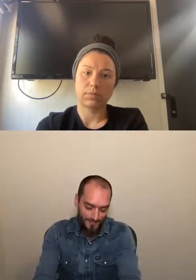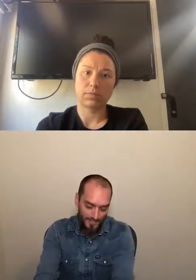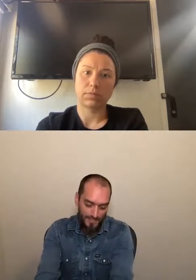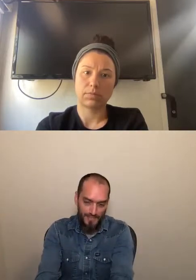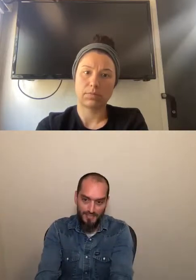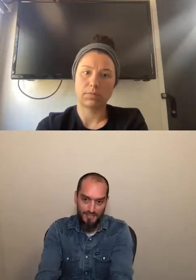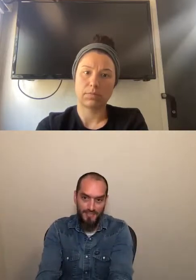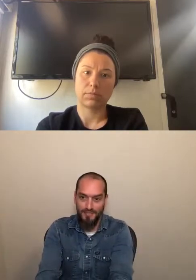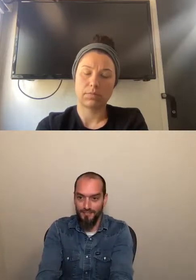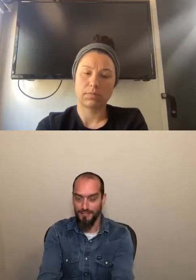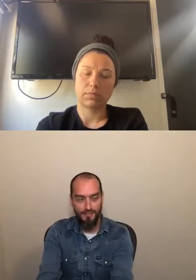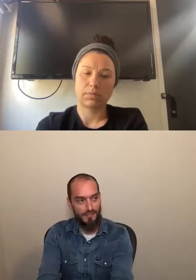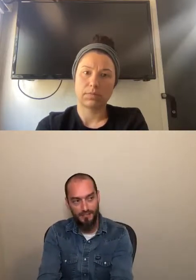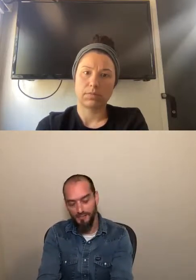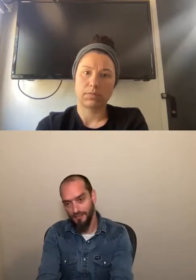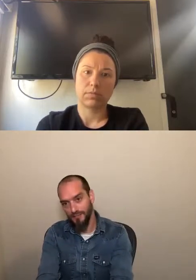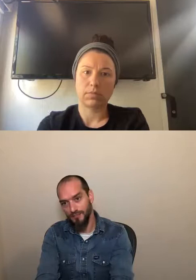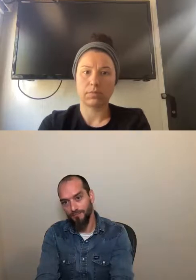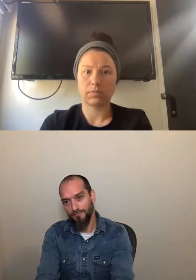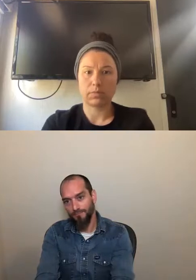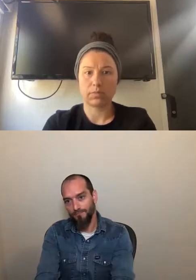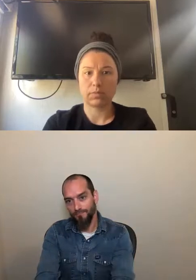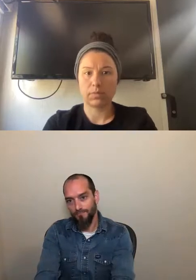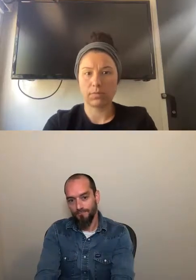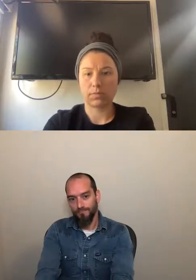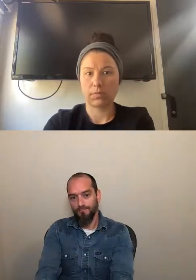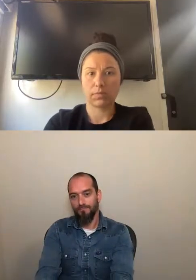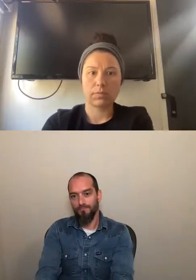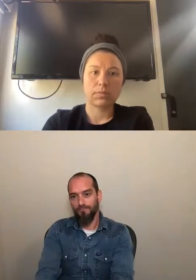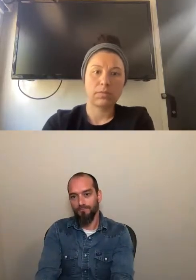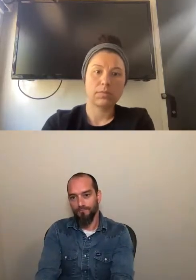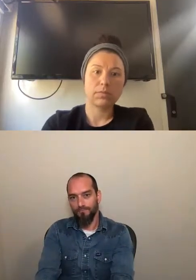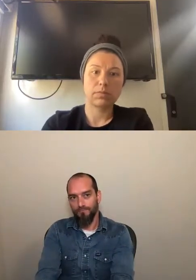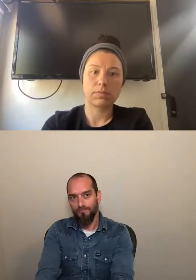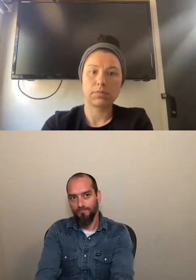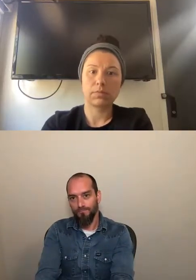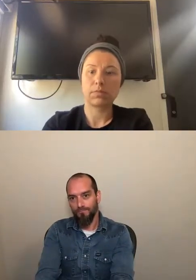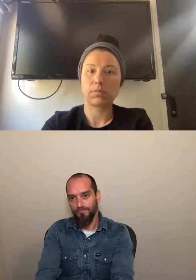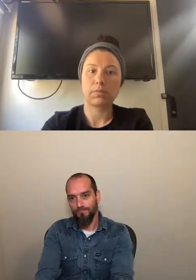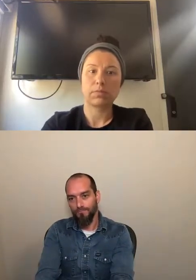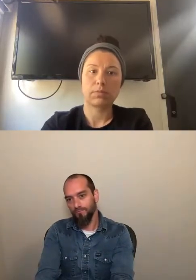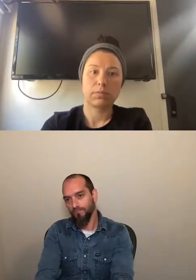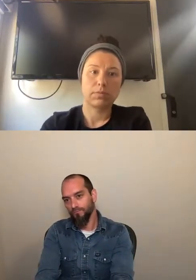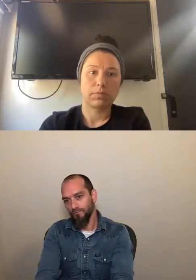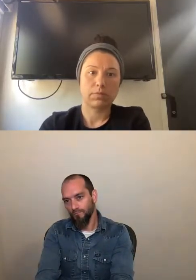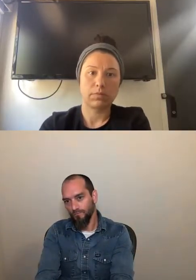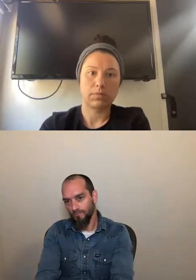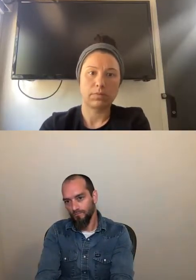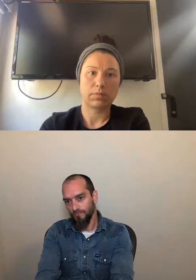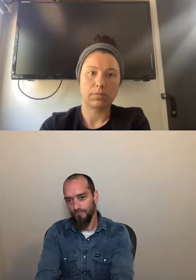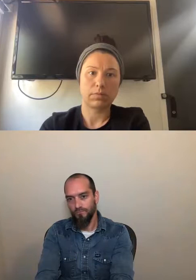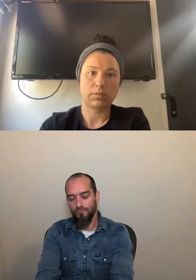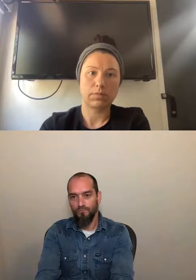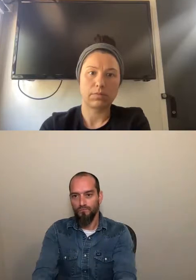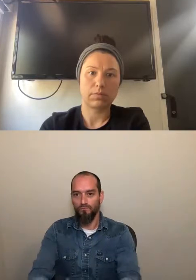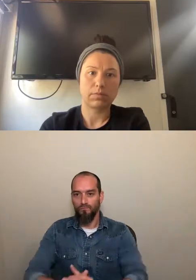But hate to say it. If you're working in the business, obviously you don't have that impediment. I mean, you want to know about toxic mold. You go